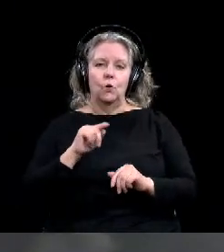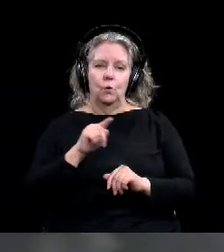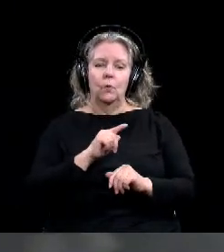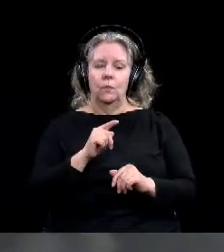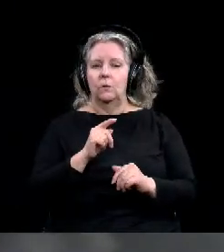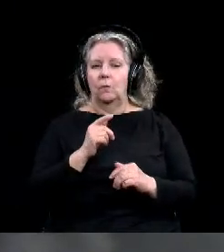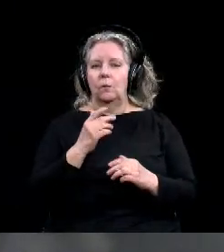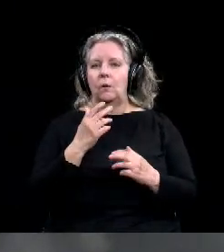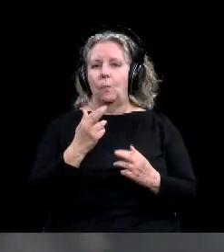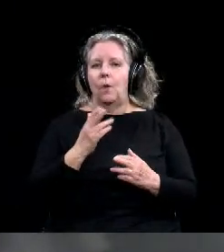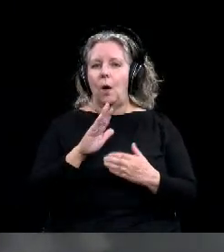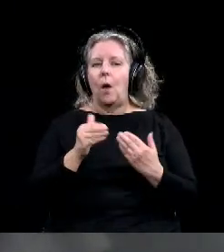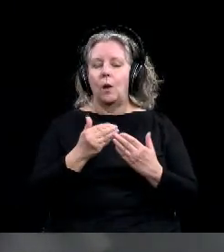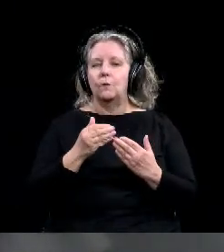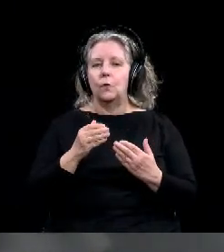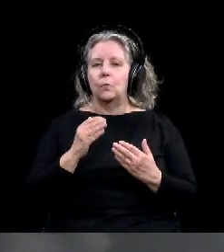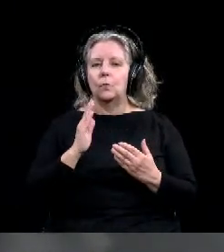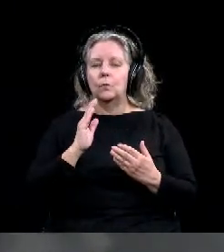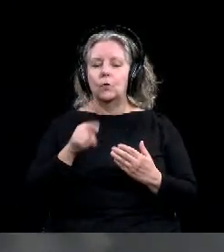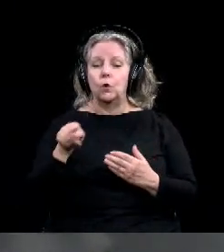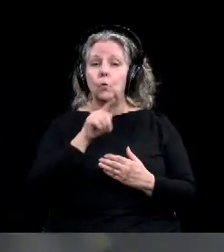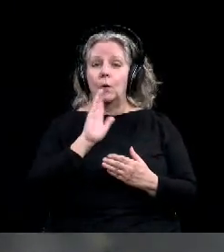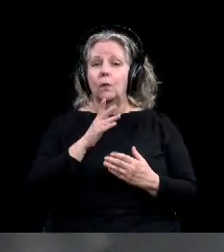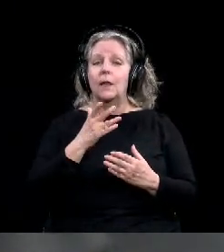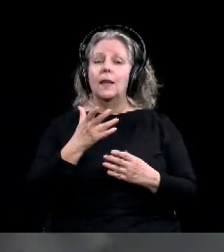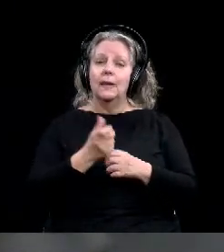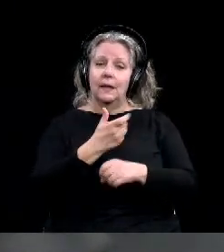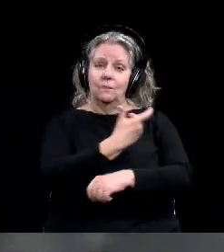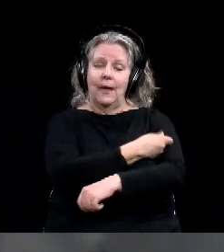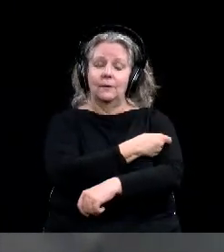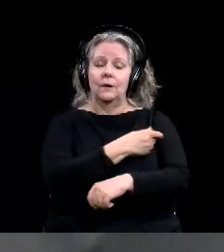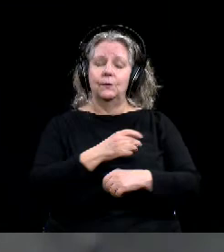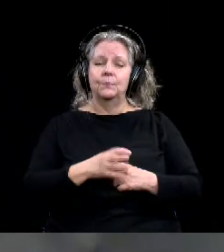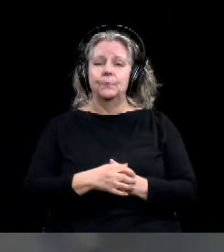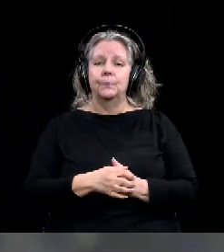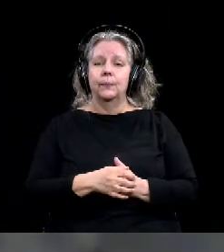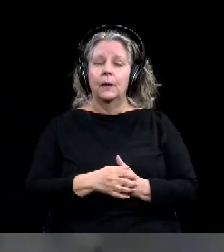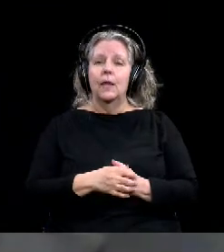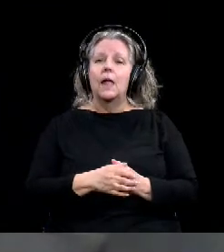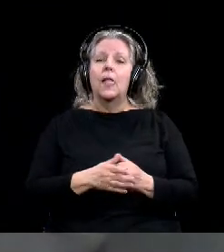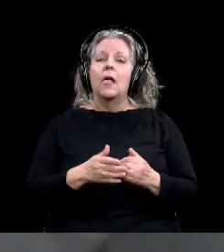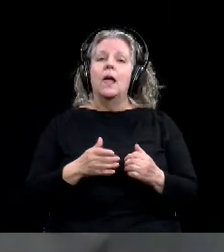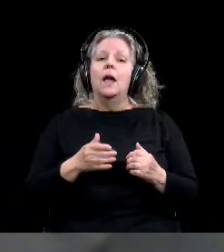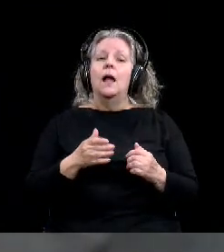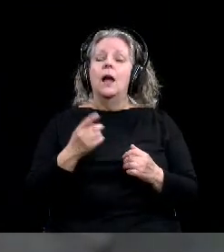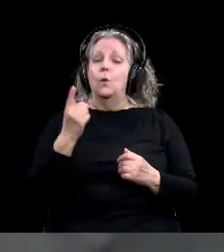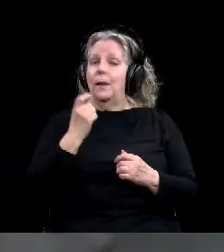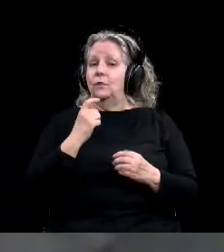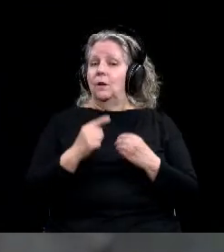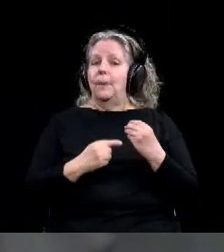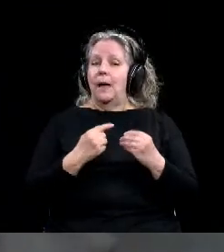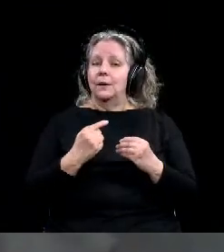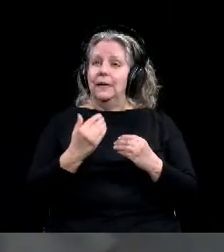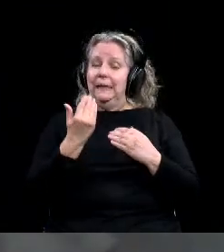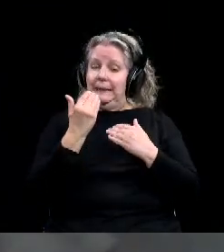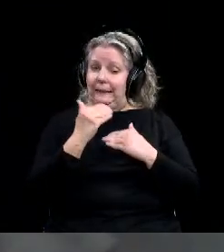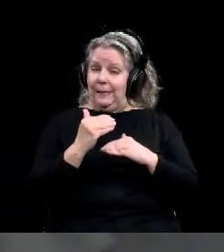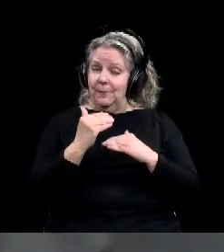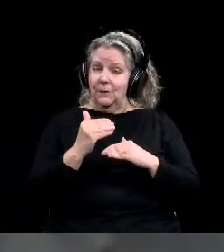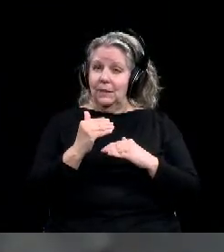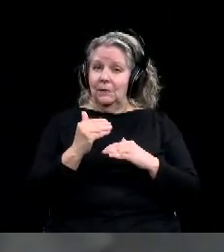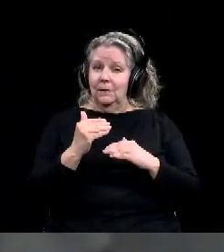about limited ability to do COVID testing with other platforms. In our internal